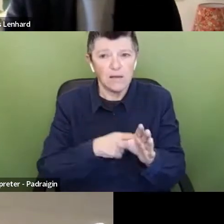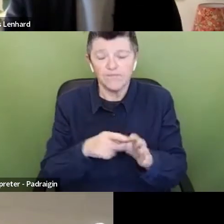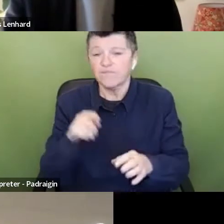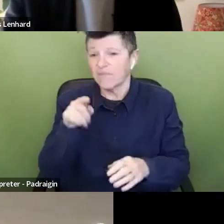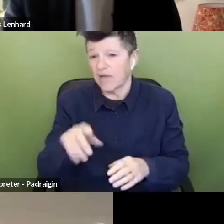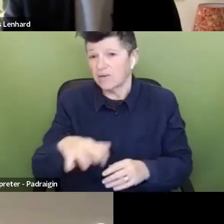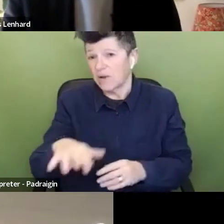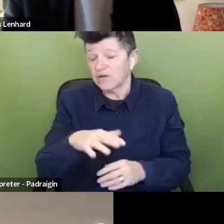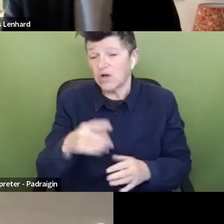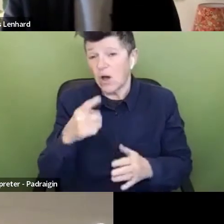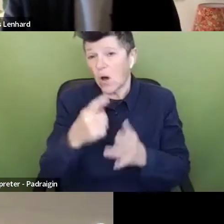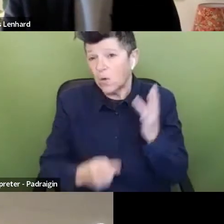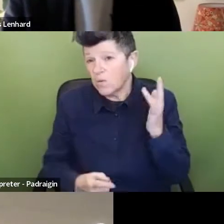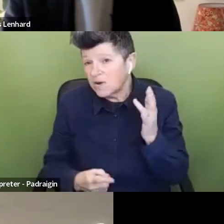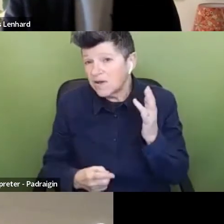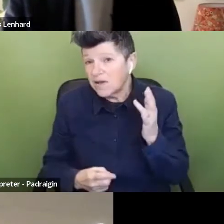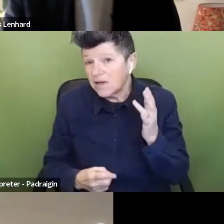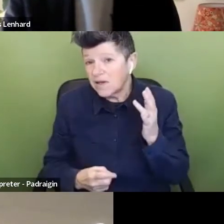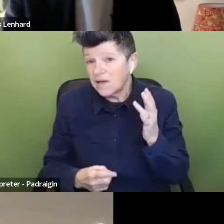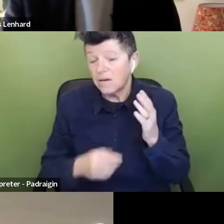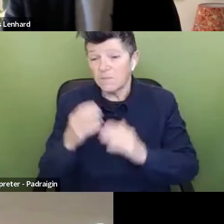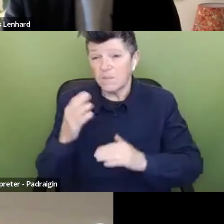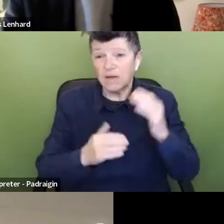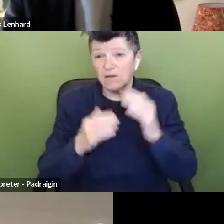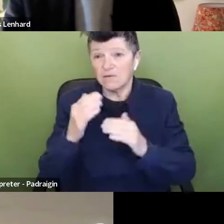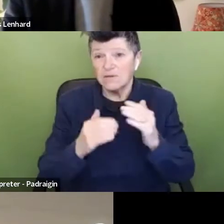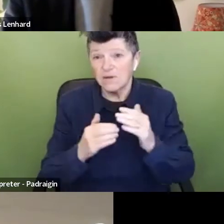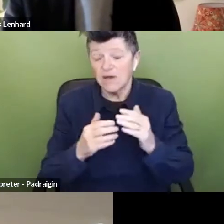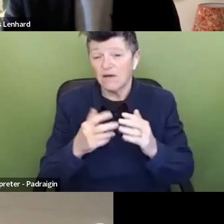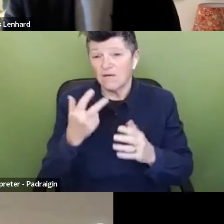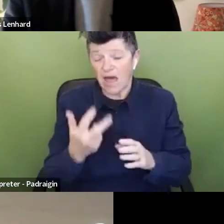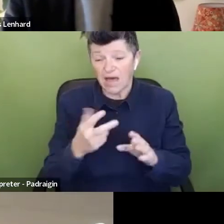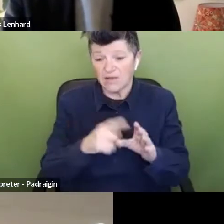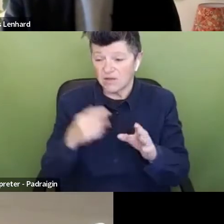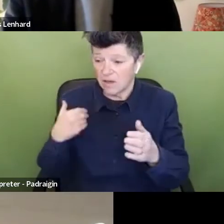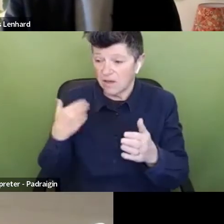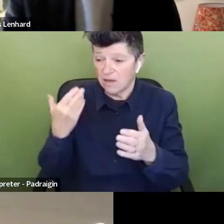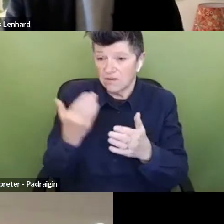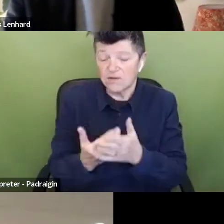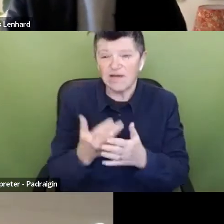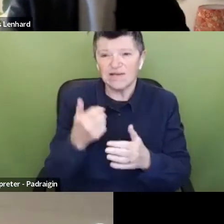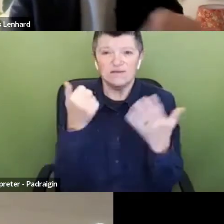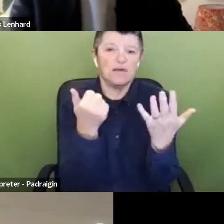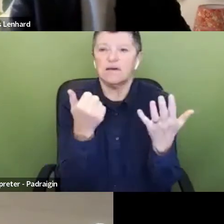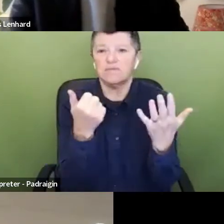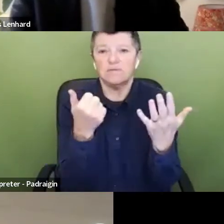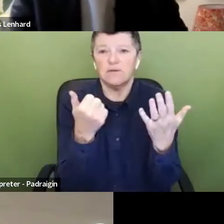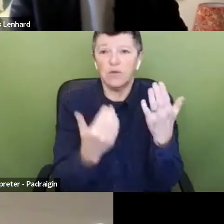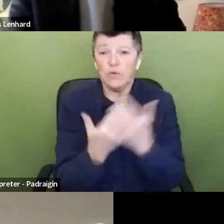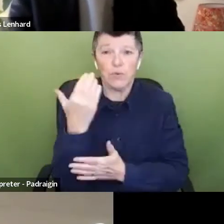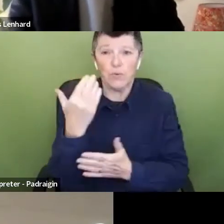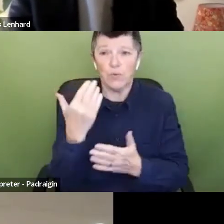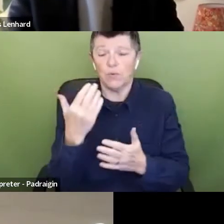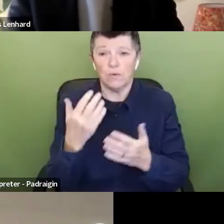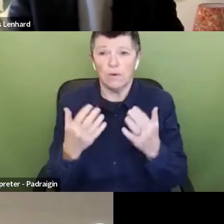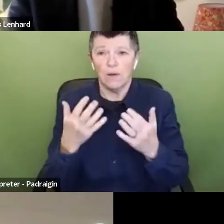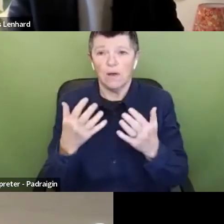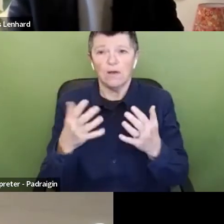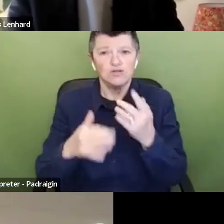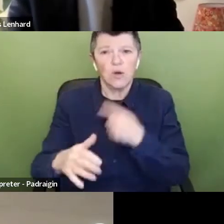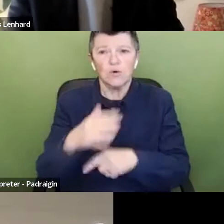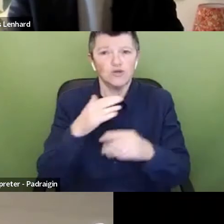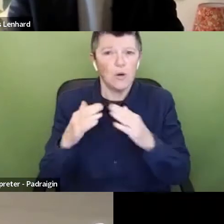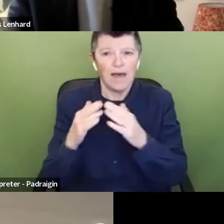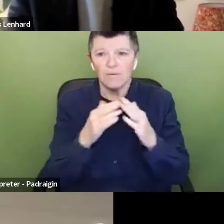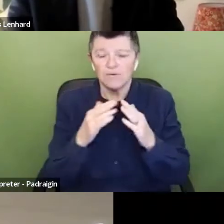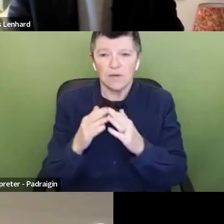housing were built in the 8 years preceding my fieldwork. This is not a net figure, by the way, because the selling